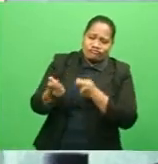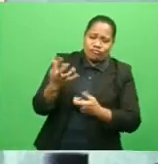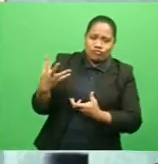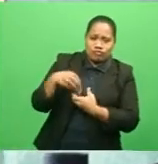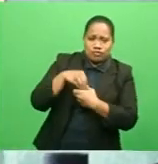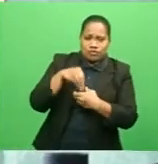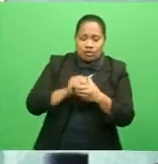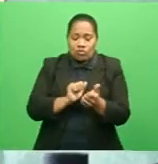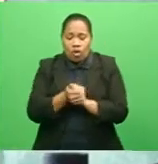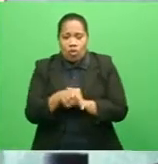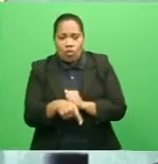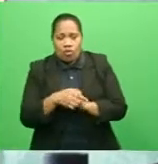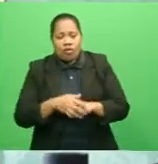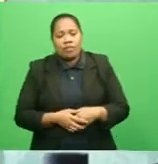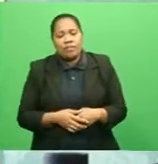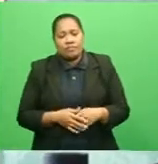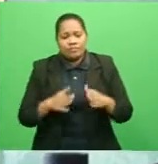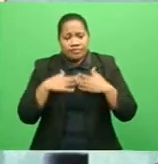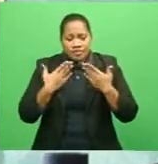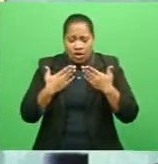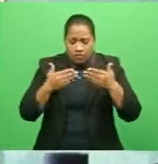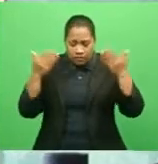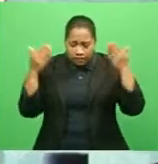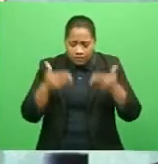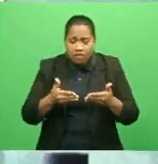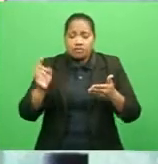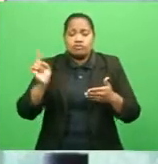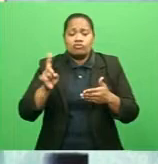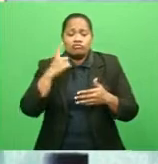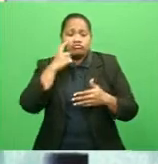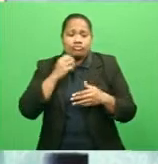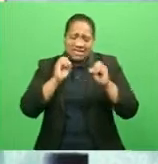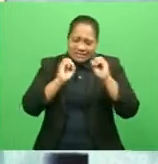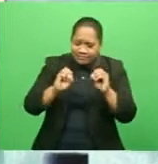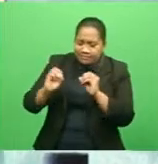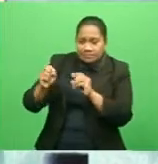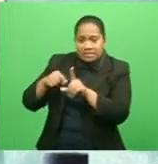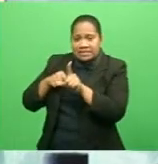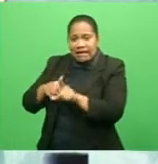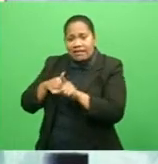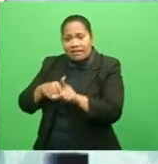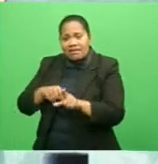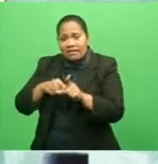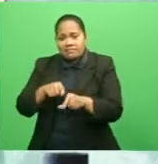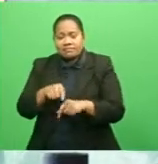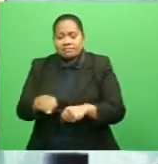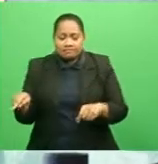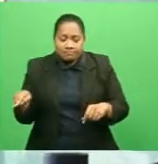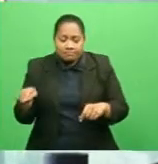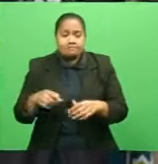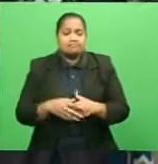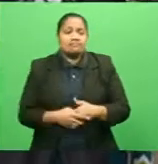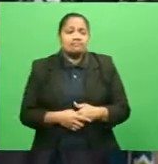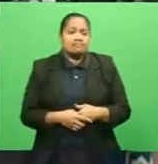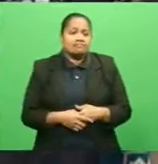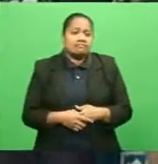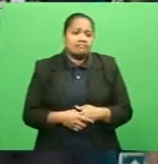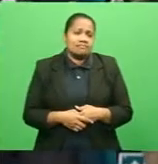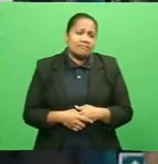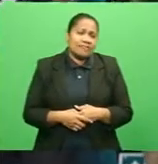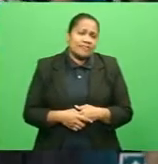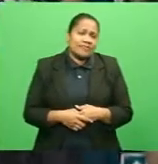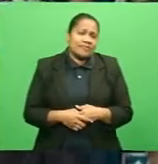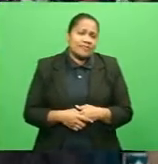Our focus right now is to try and teach these young kids, coming up. We go to